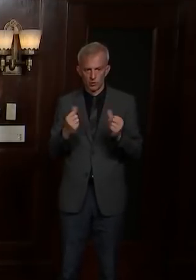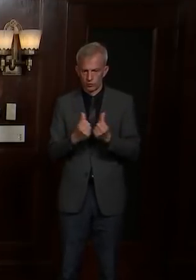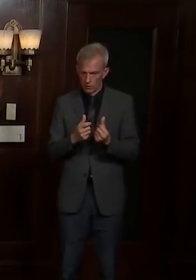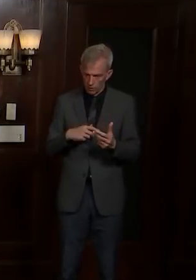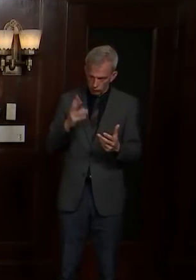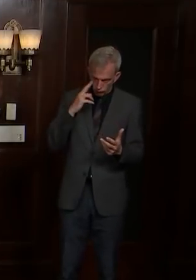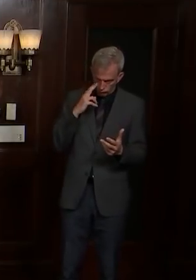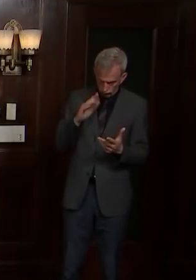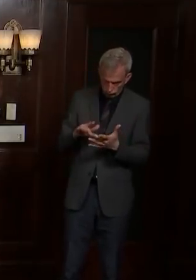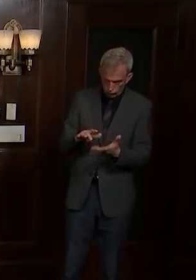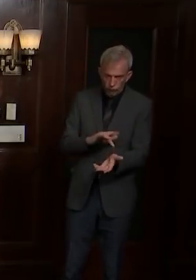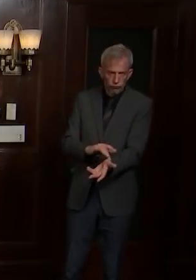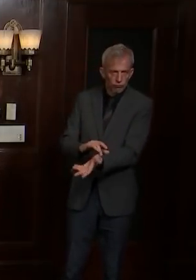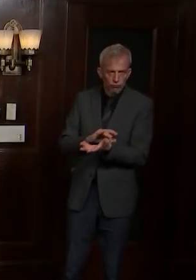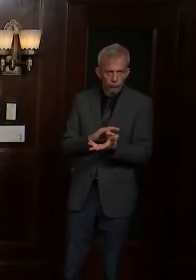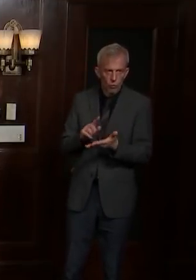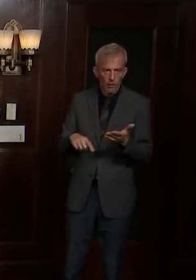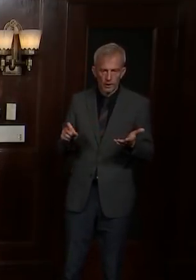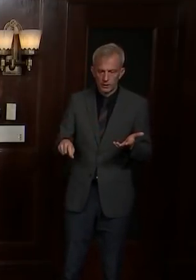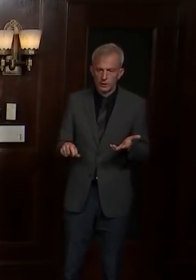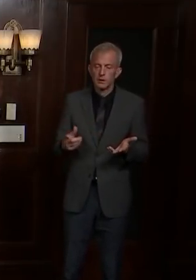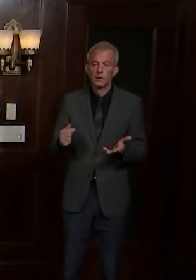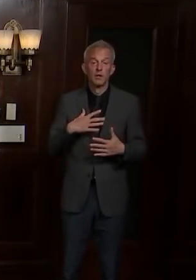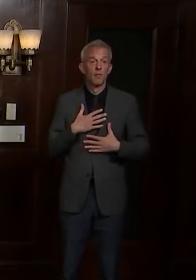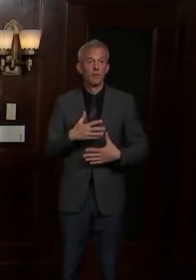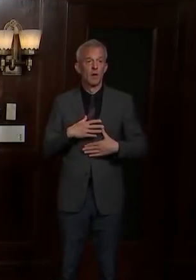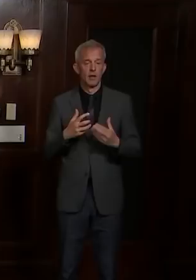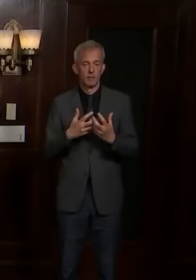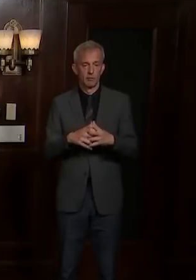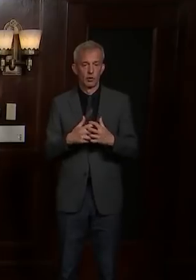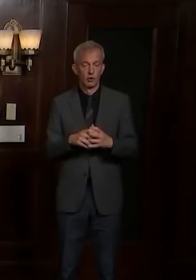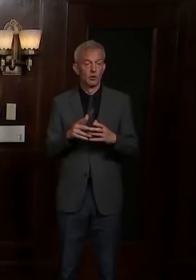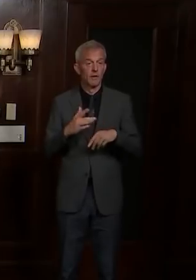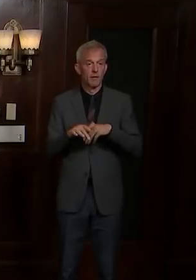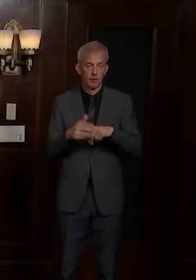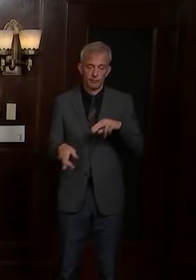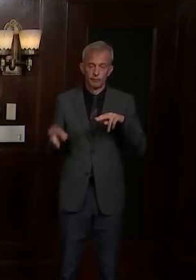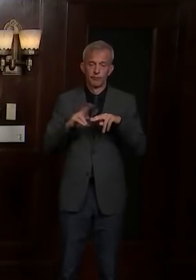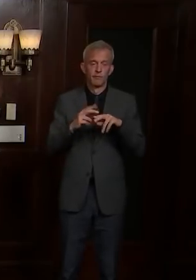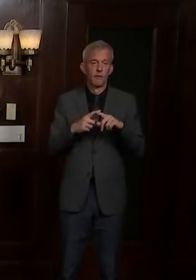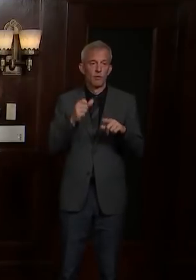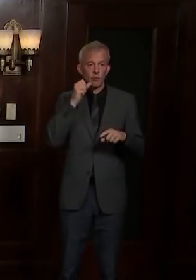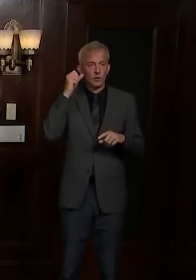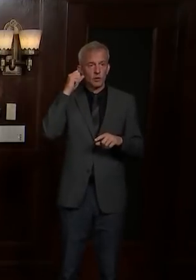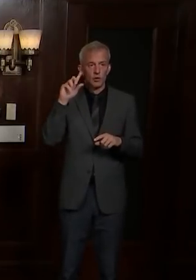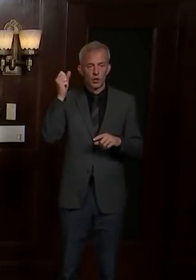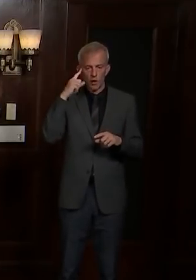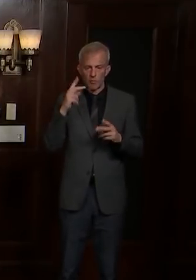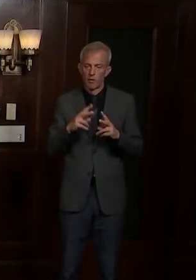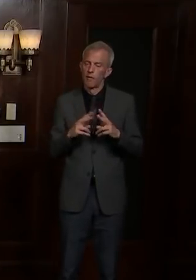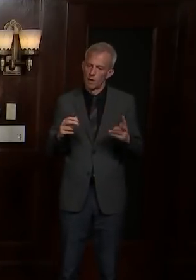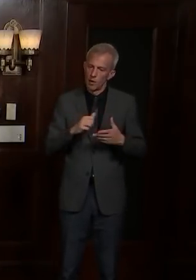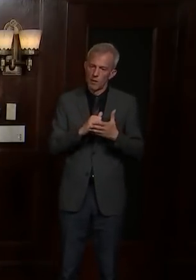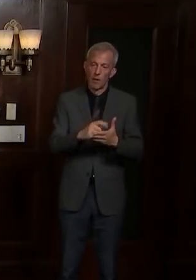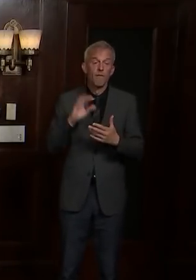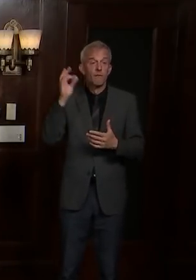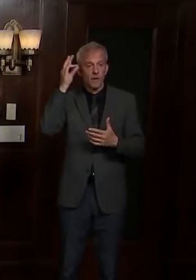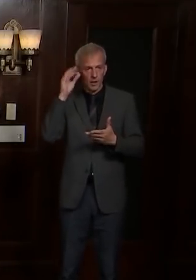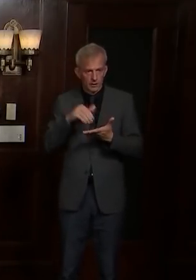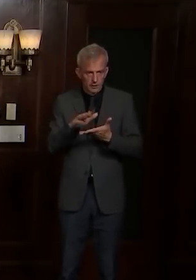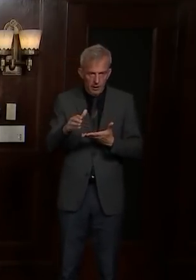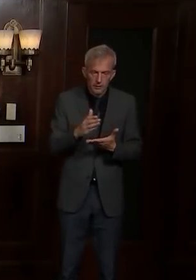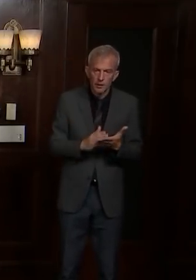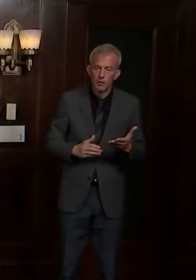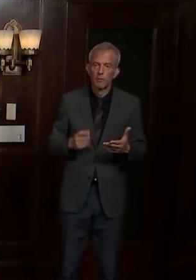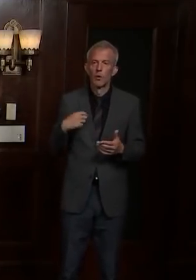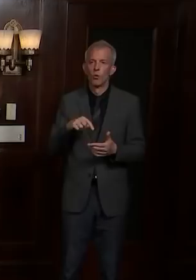saw, ventilators went up, the number that were available since yesterday. The governor's been very helpful. Federal government has sent some. We've had to